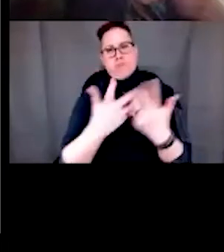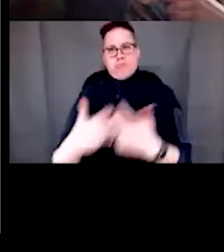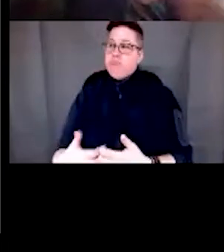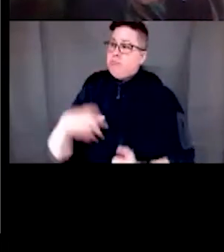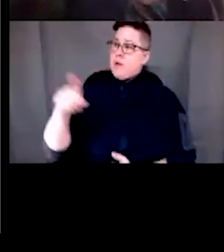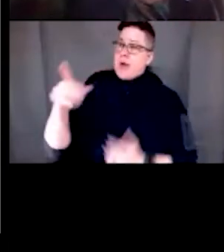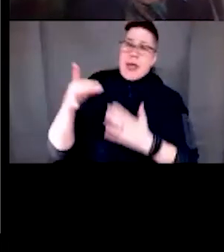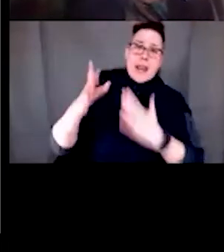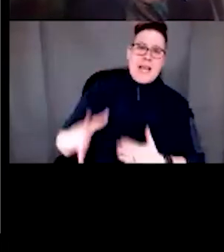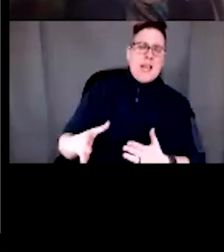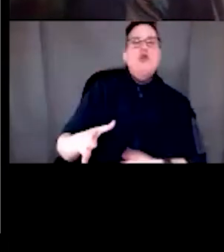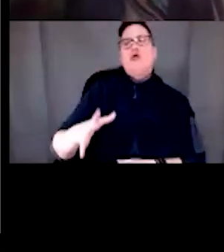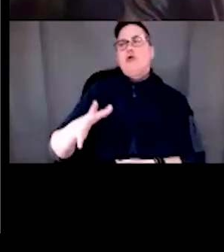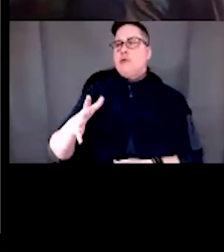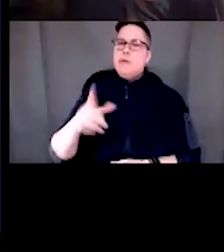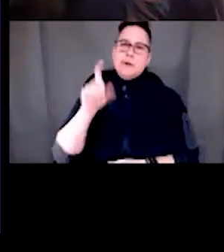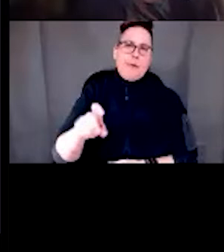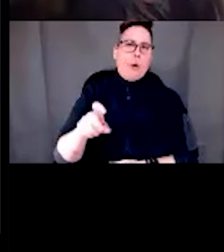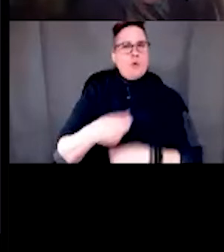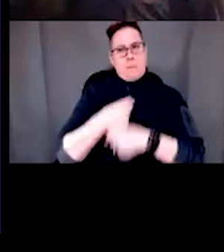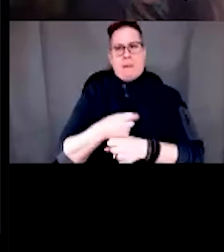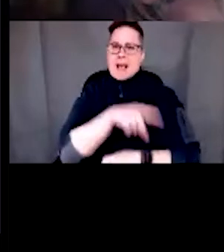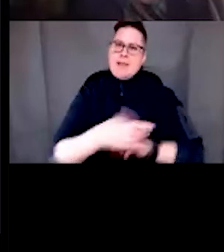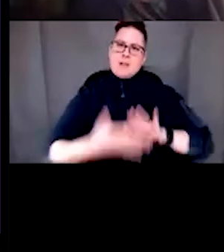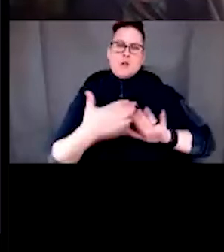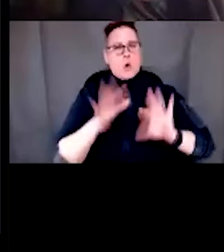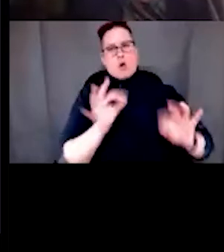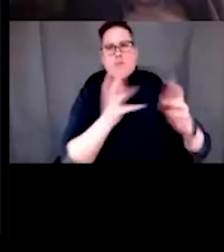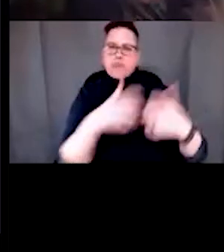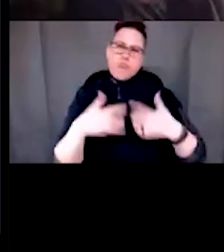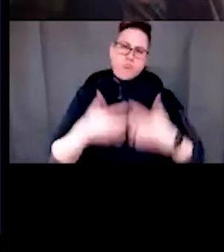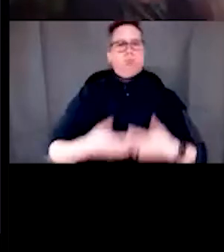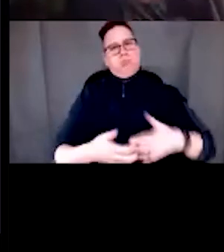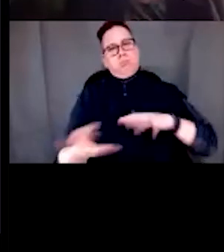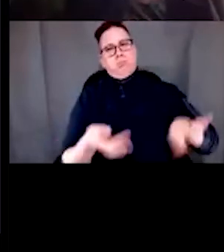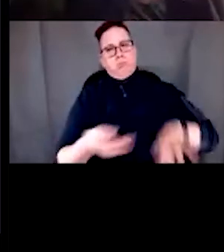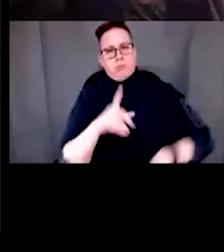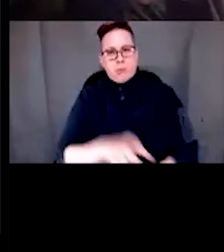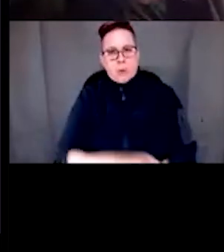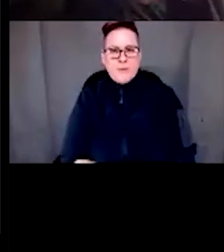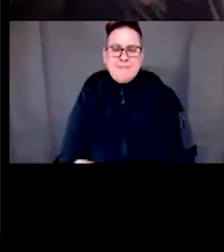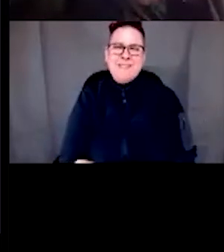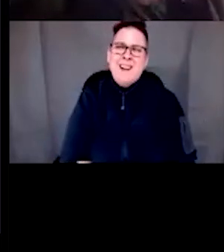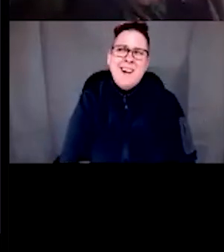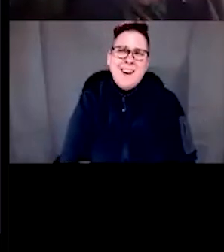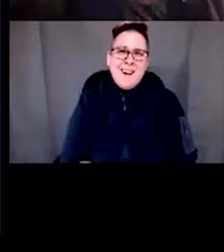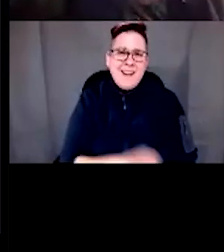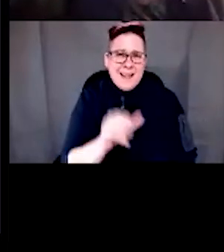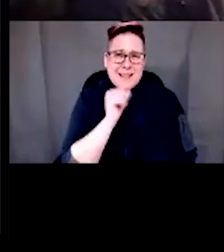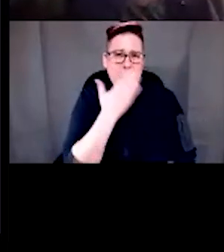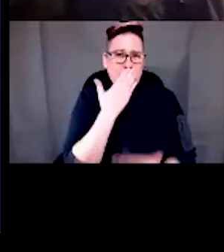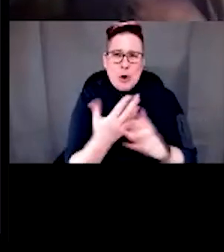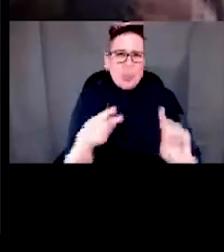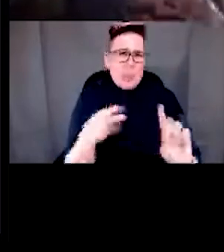leadership position, how you're supposed to make it work. Just that it's not a very good paradigm. It